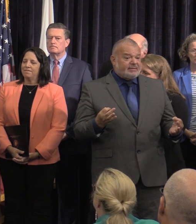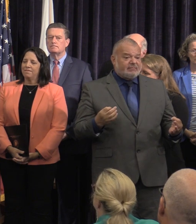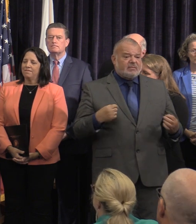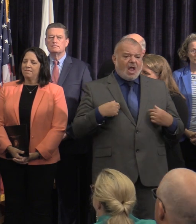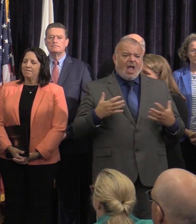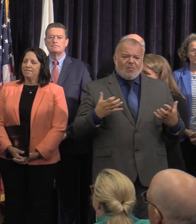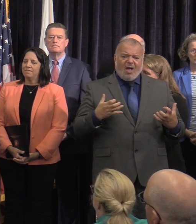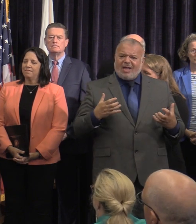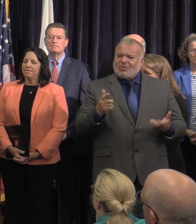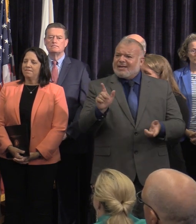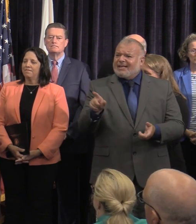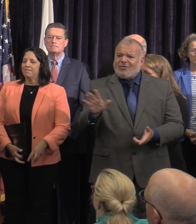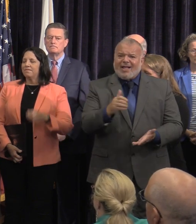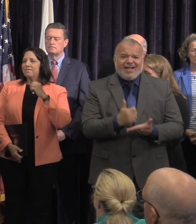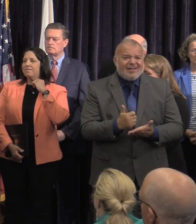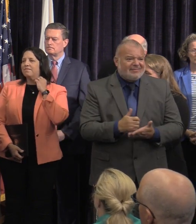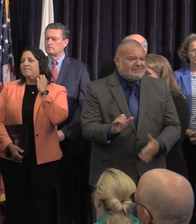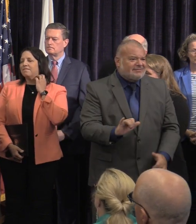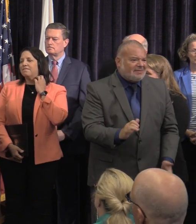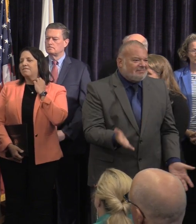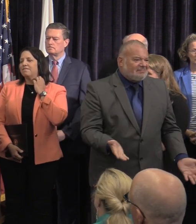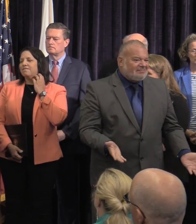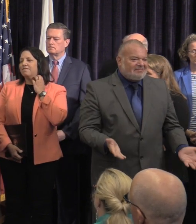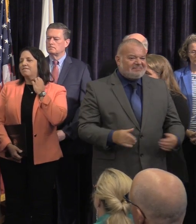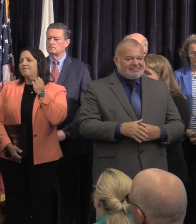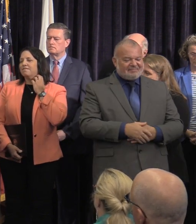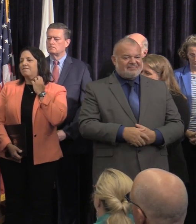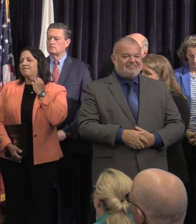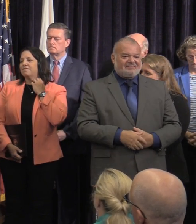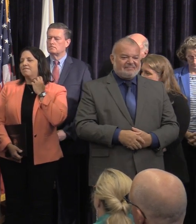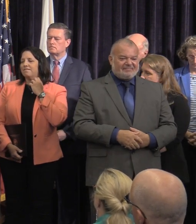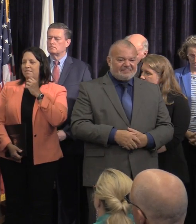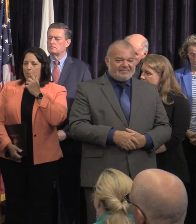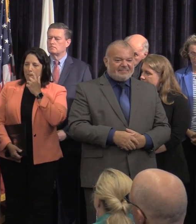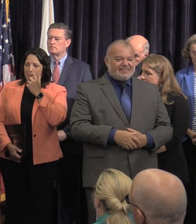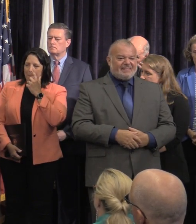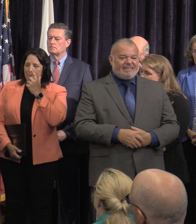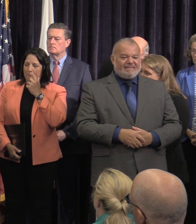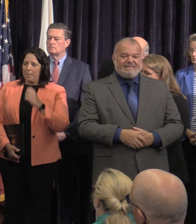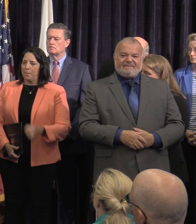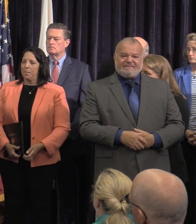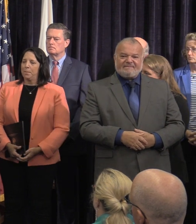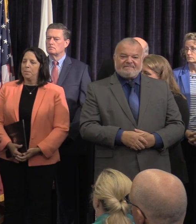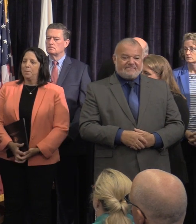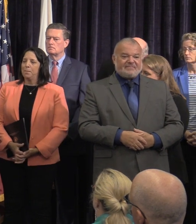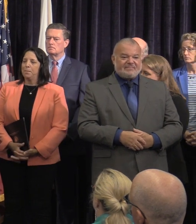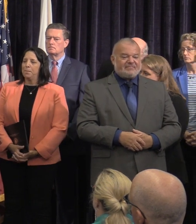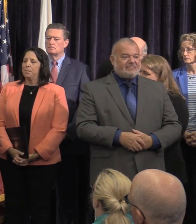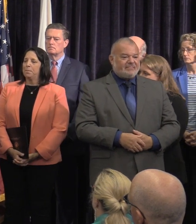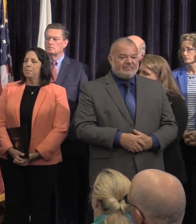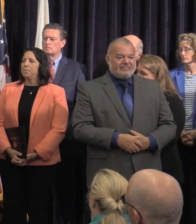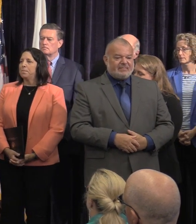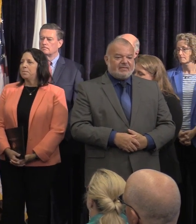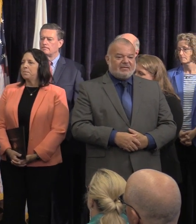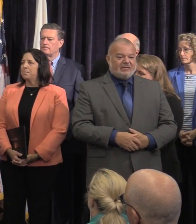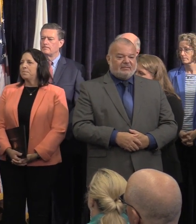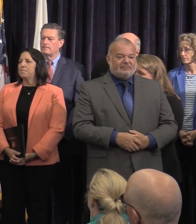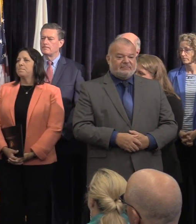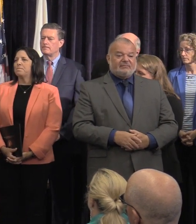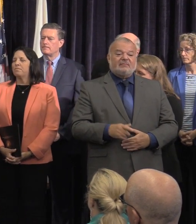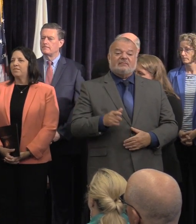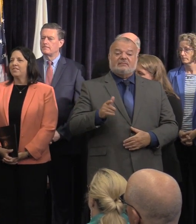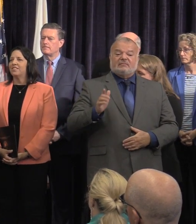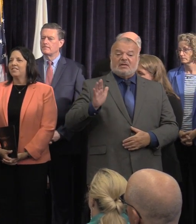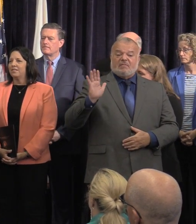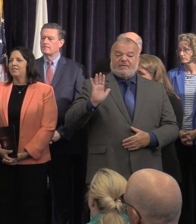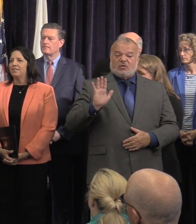In most cases, and some in the past, we know for us, it's been our own family